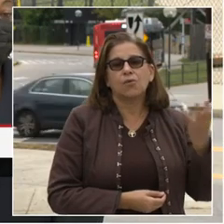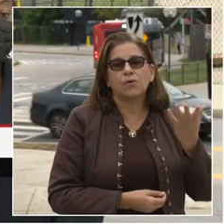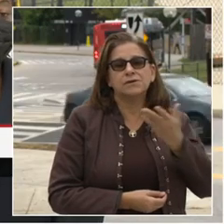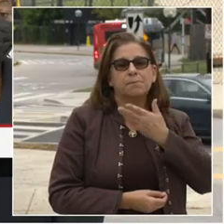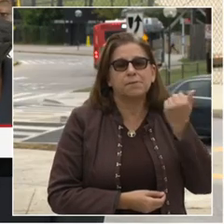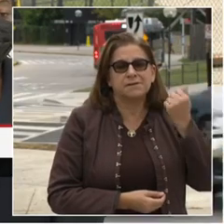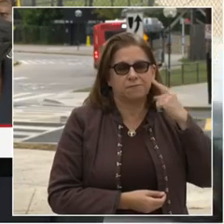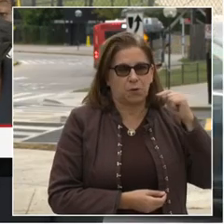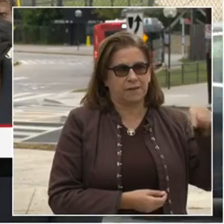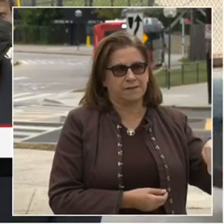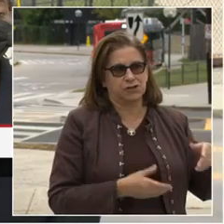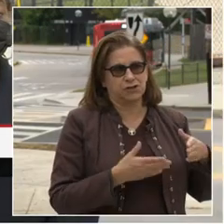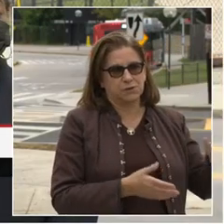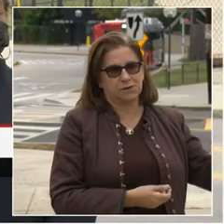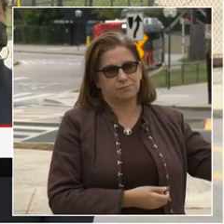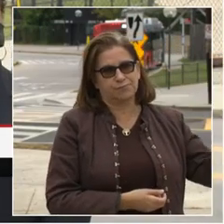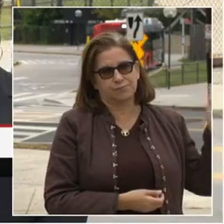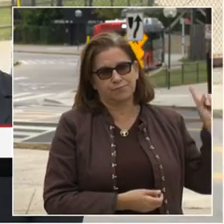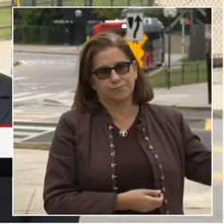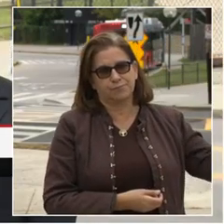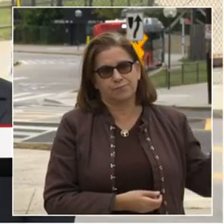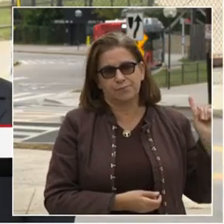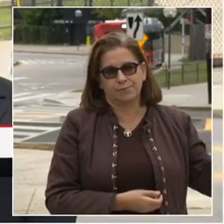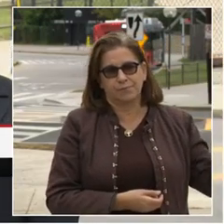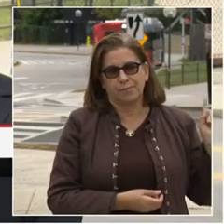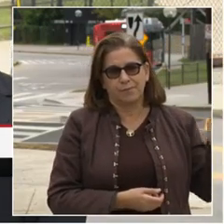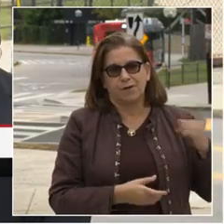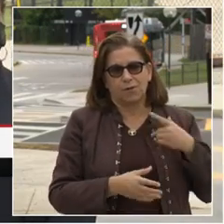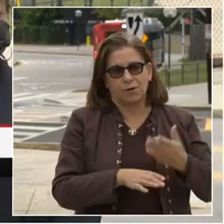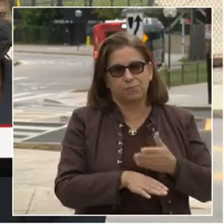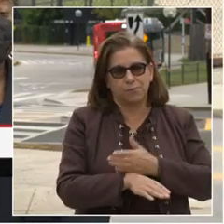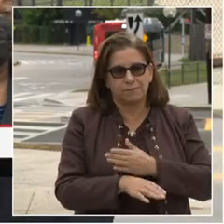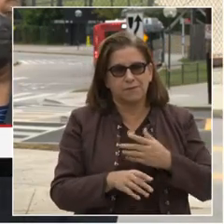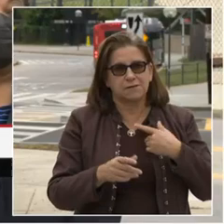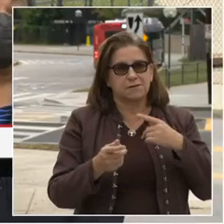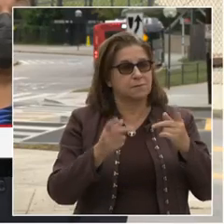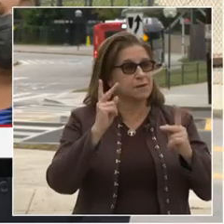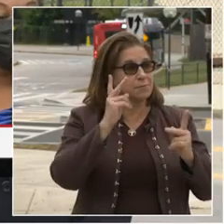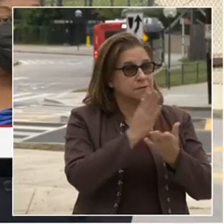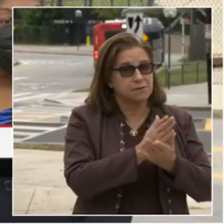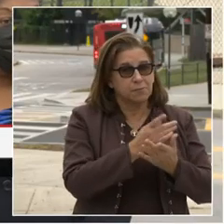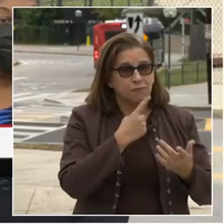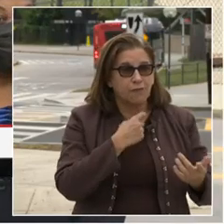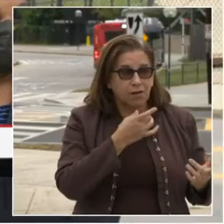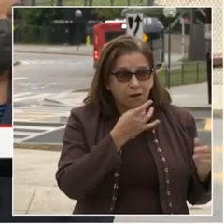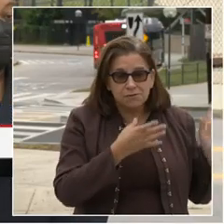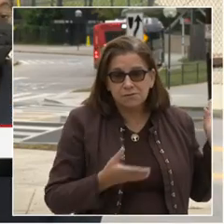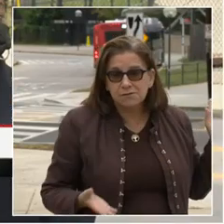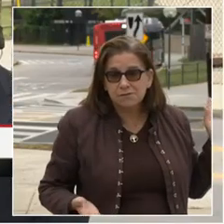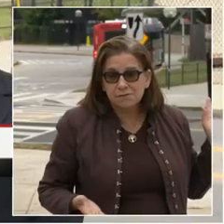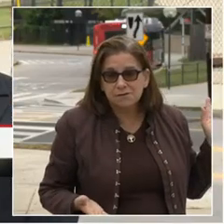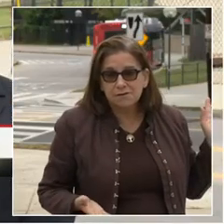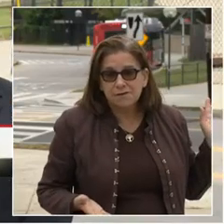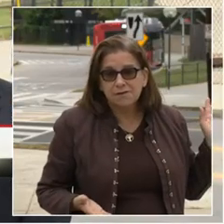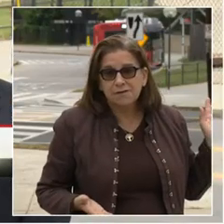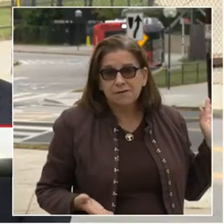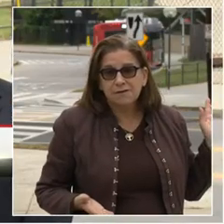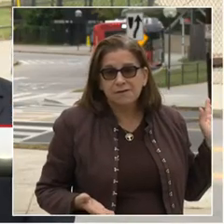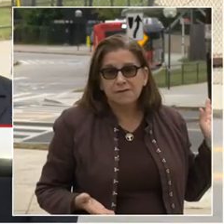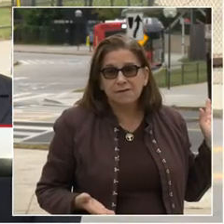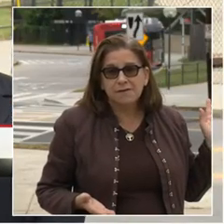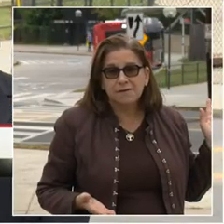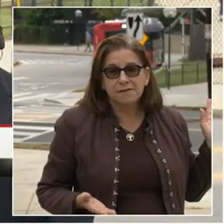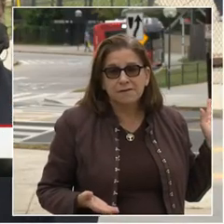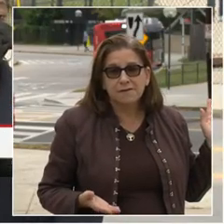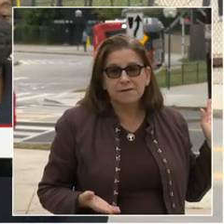Like 48th Street and Sheriff Road. People have been crying out for a stoplight at that intersection. There's no other stoplight on